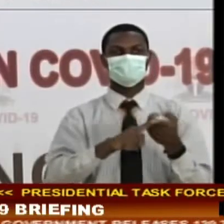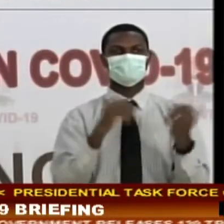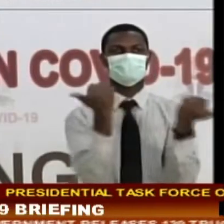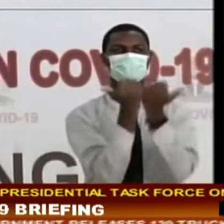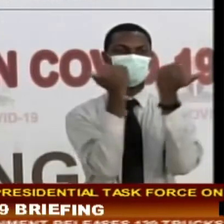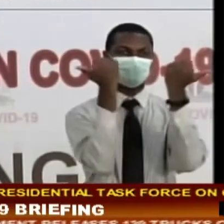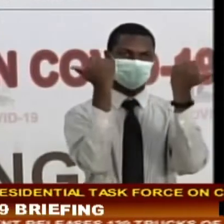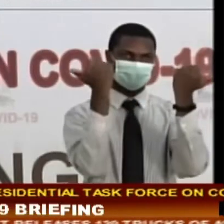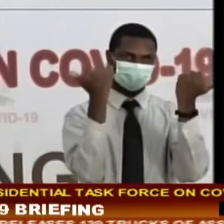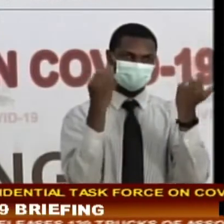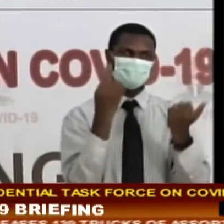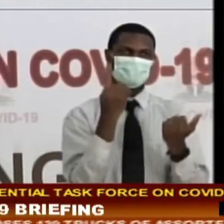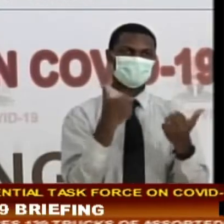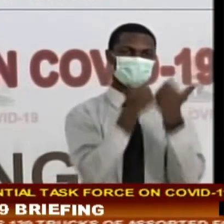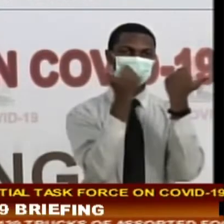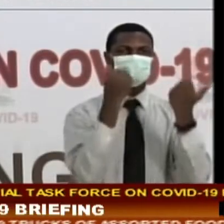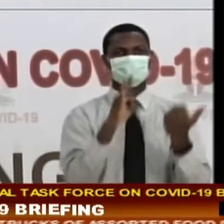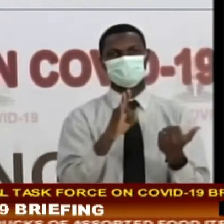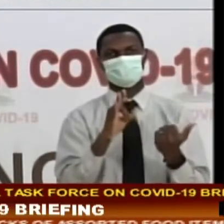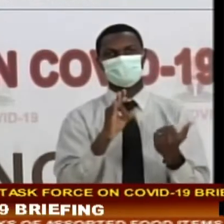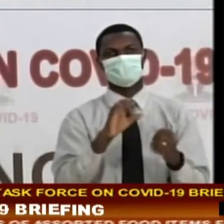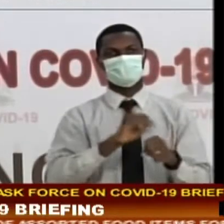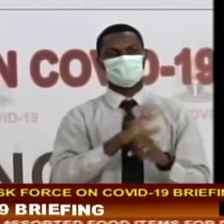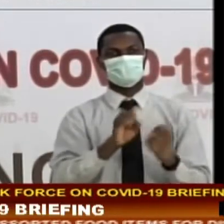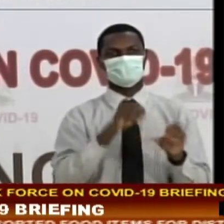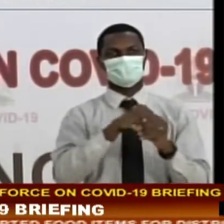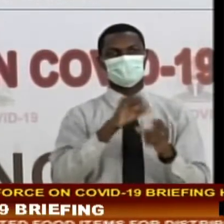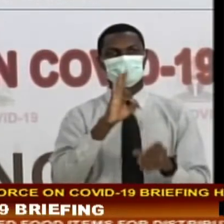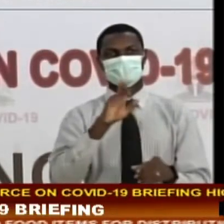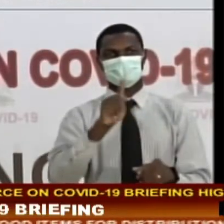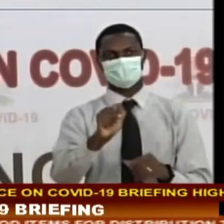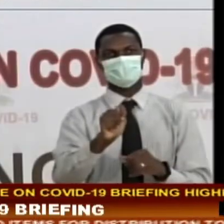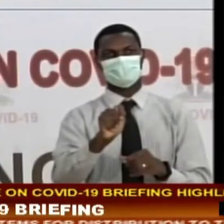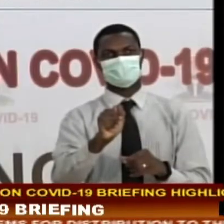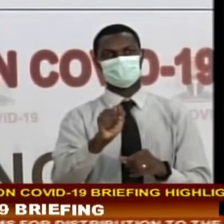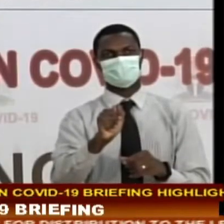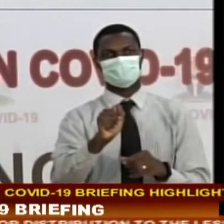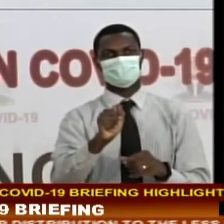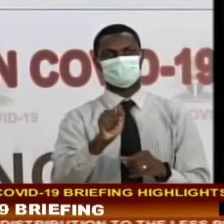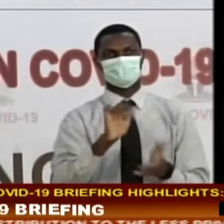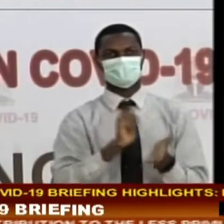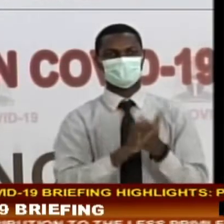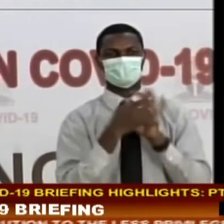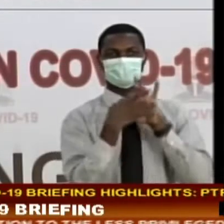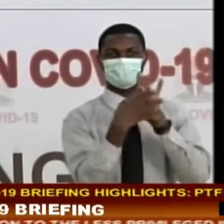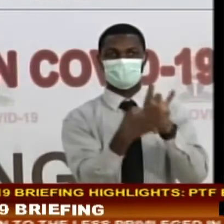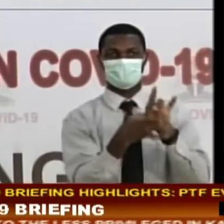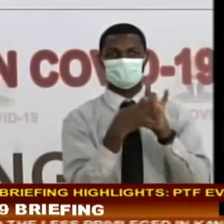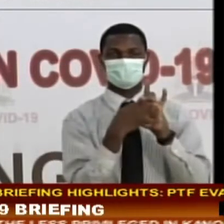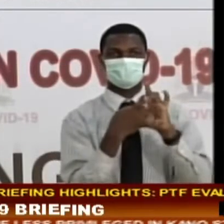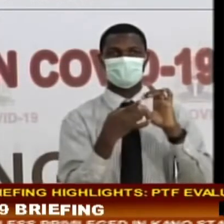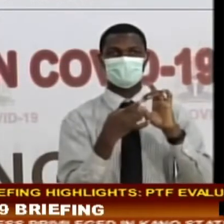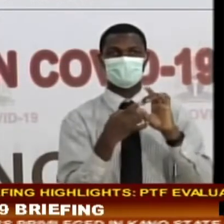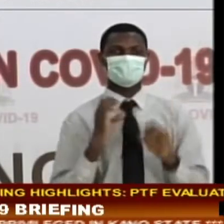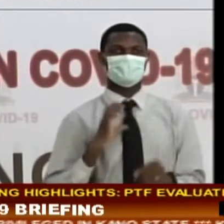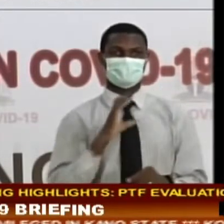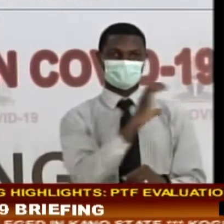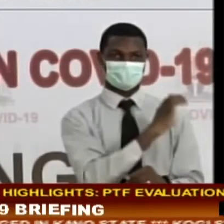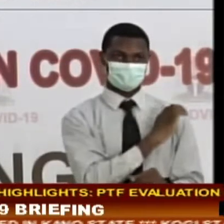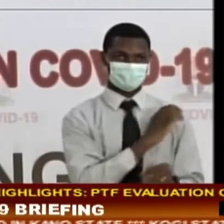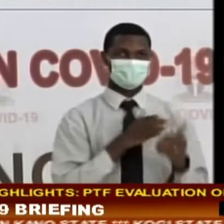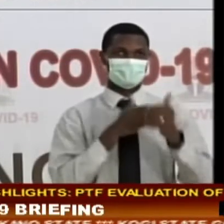covid-19 in the federal capital territory a joint committee led by The Honorable minister of